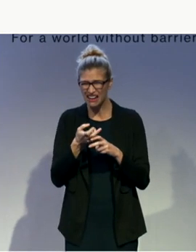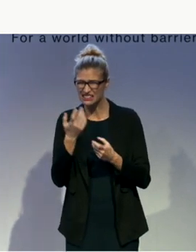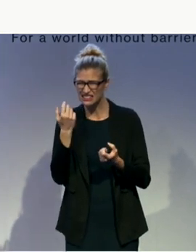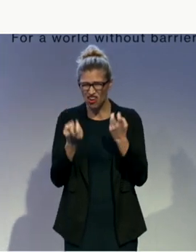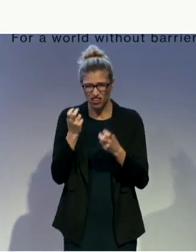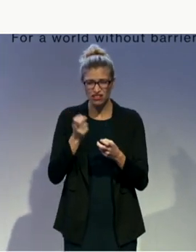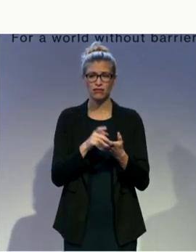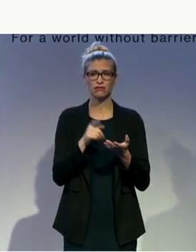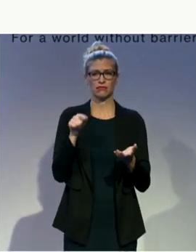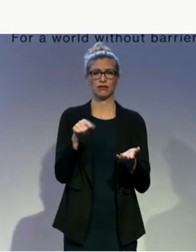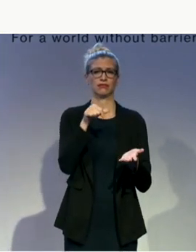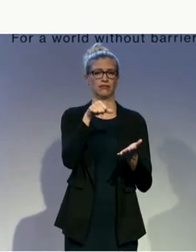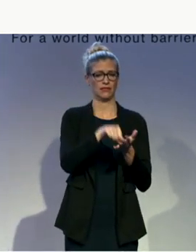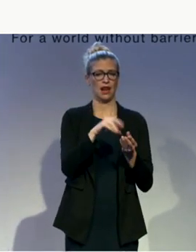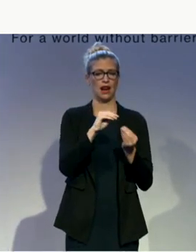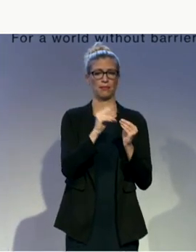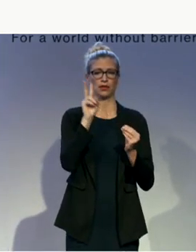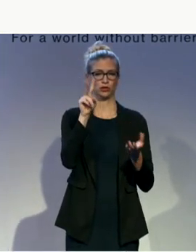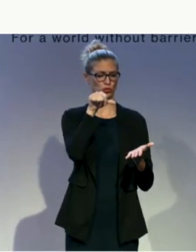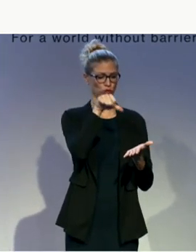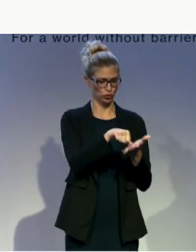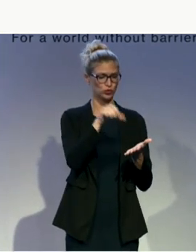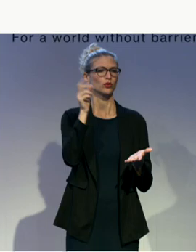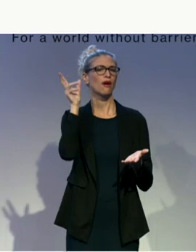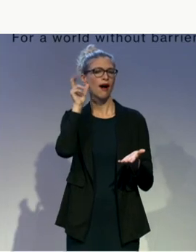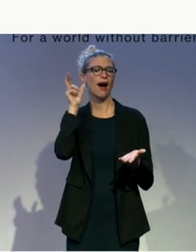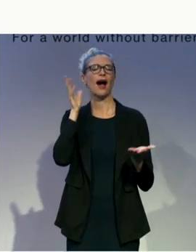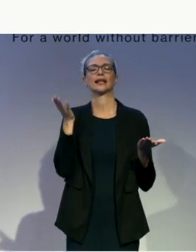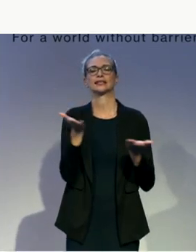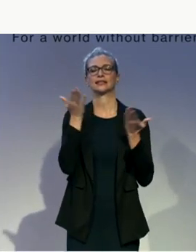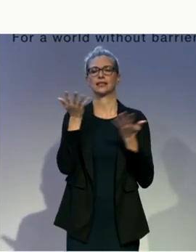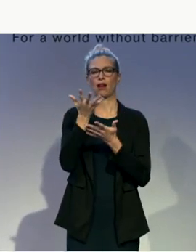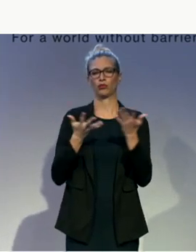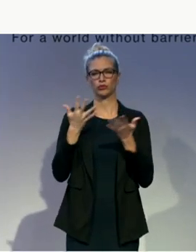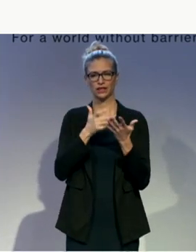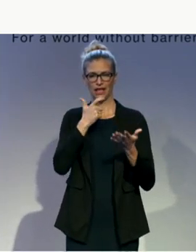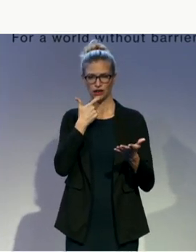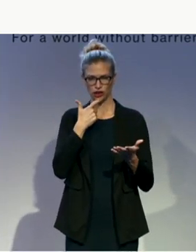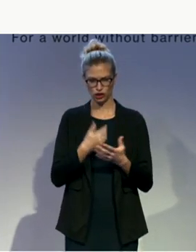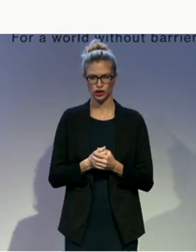on to channel 2 and listen there.